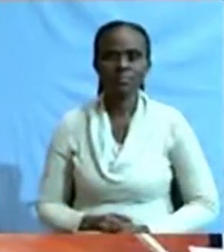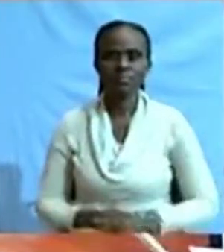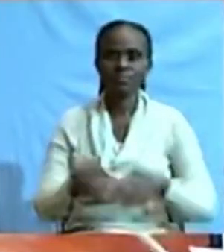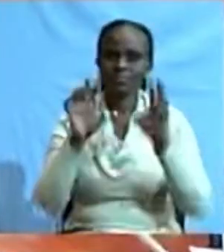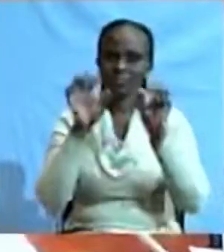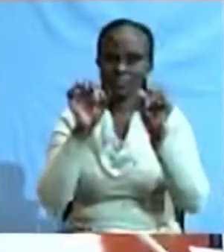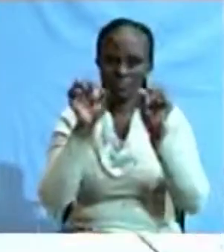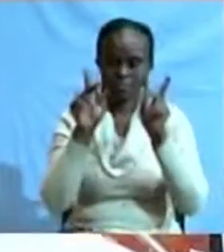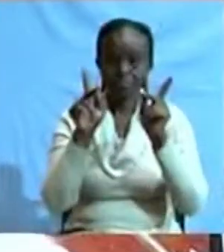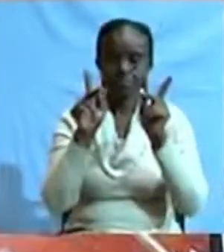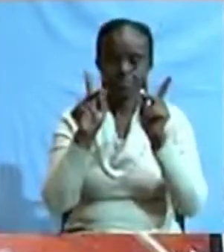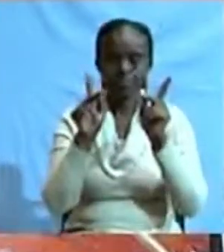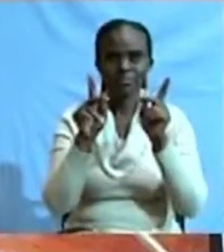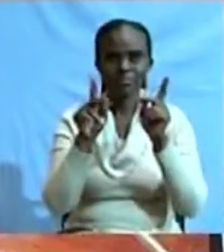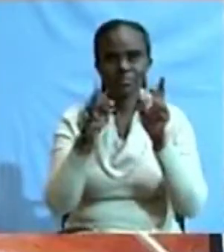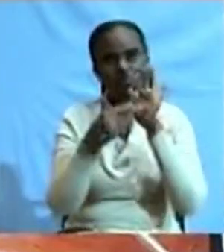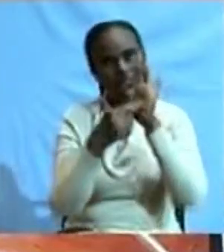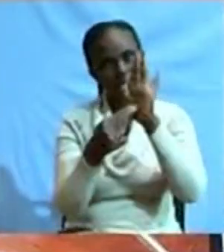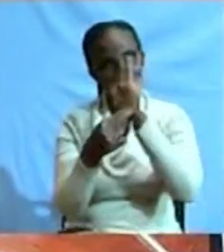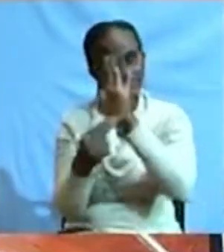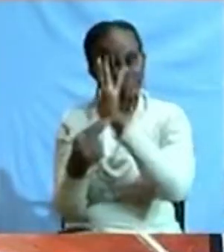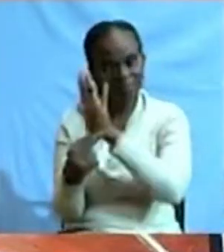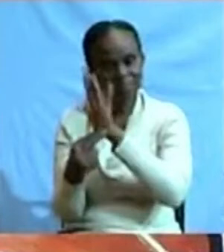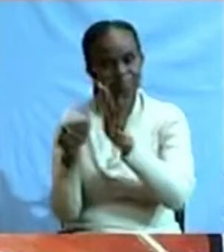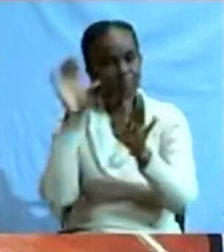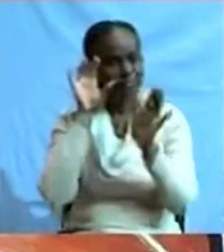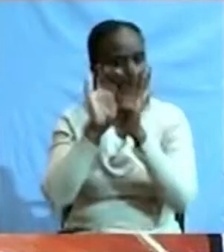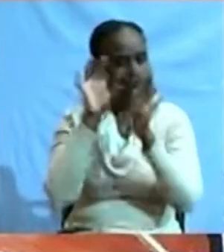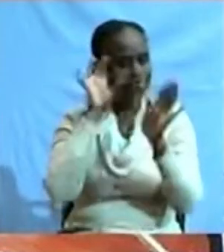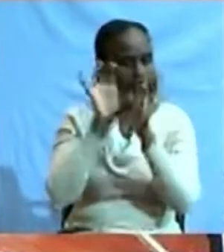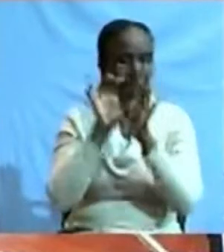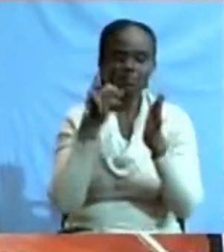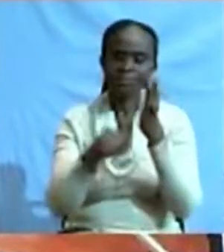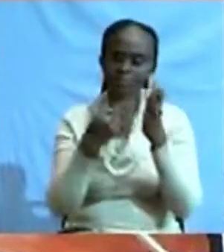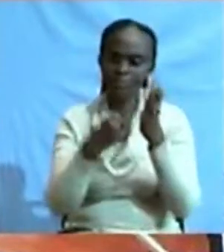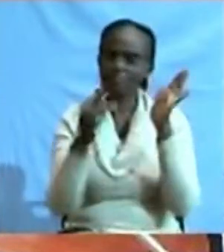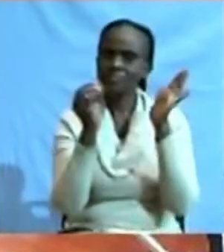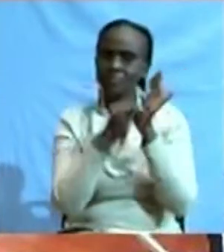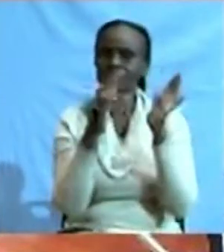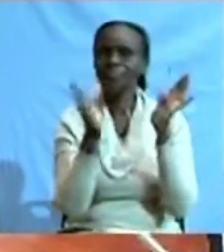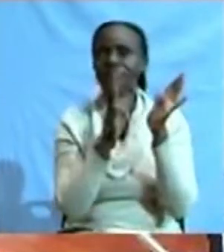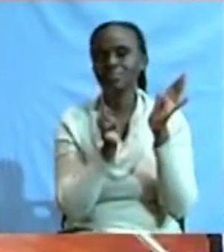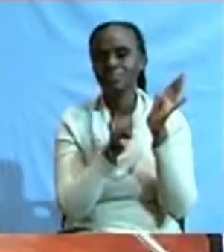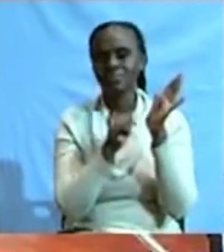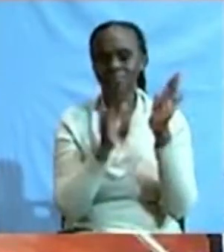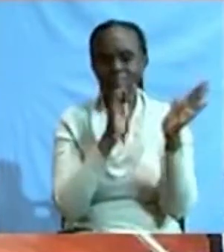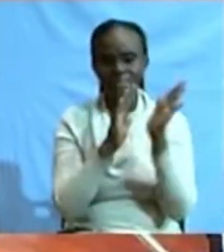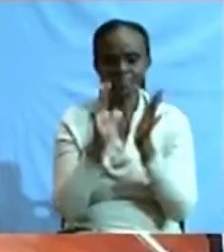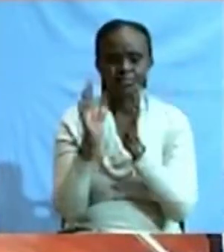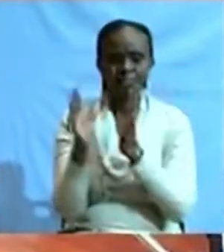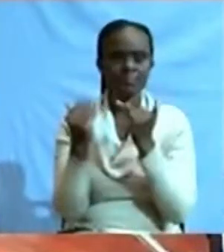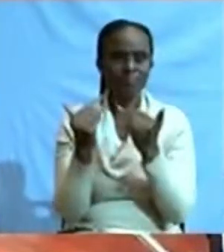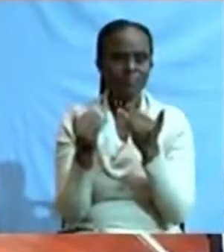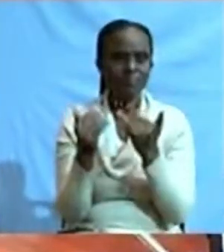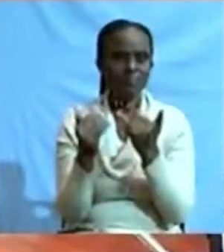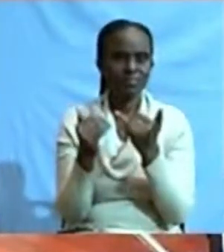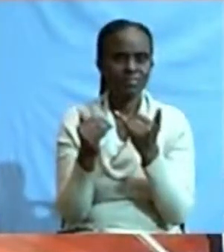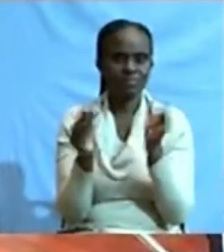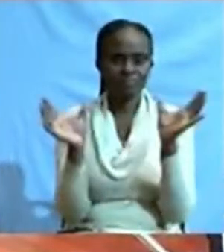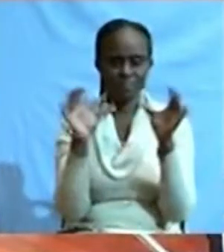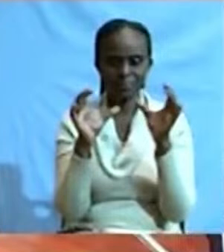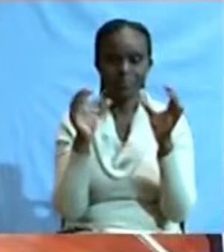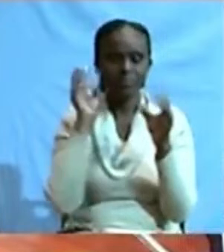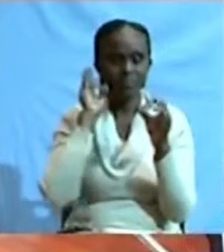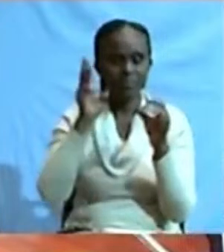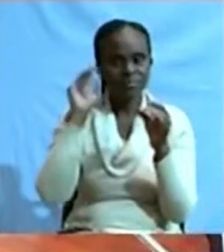Okay. Oh yeah, it's depicting the pictures that have been put there. Remedial measure: the Council